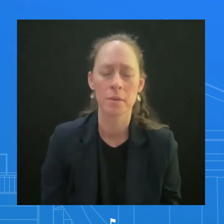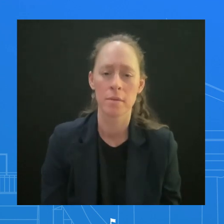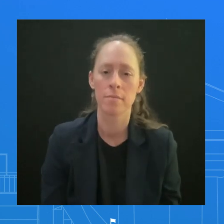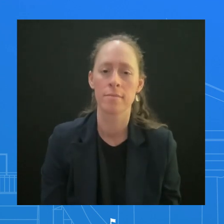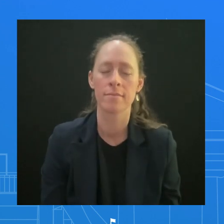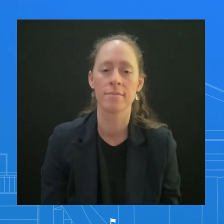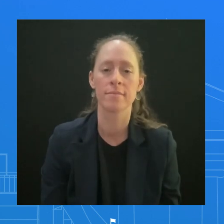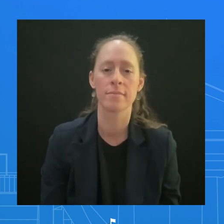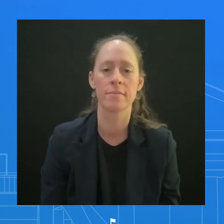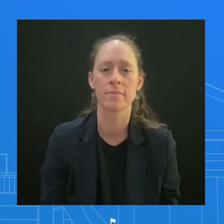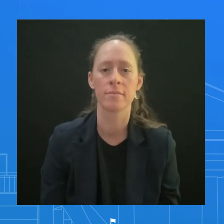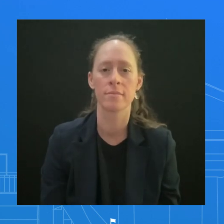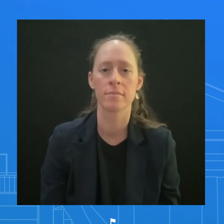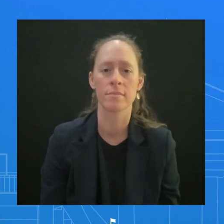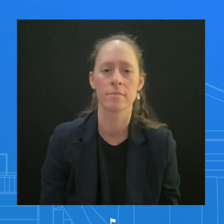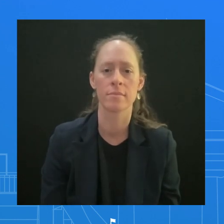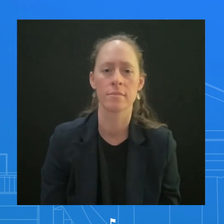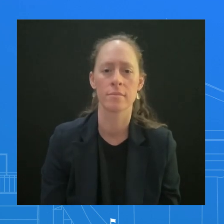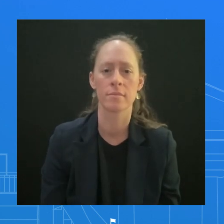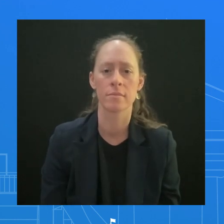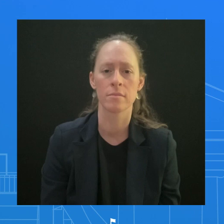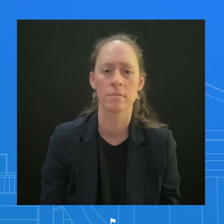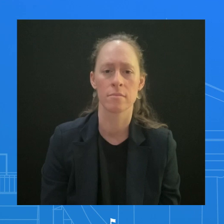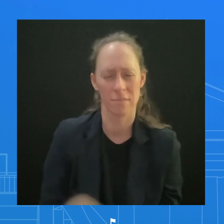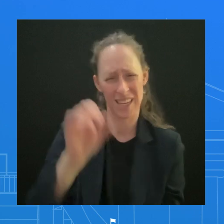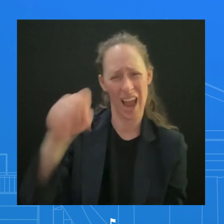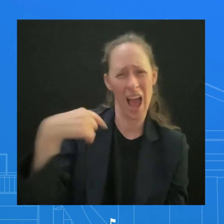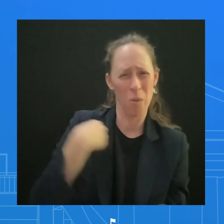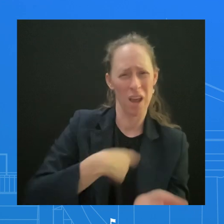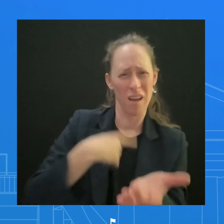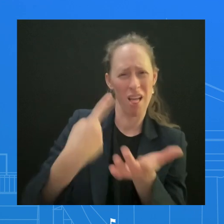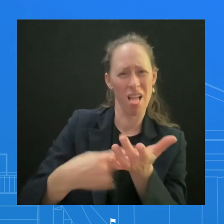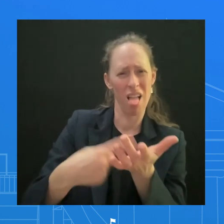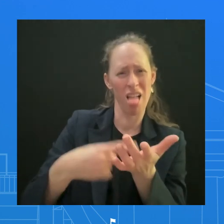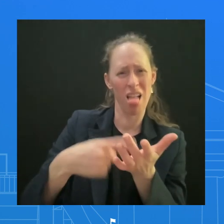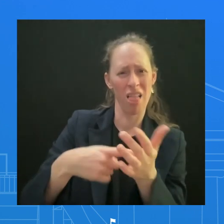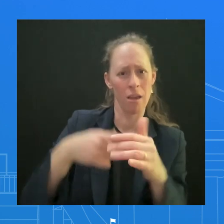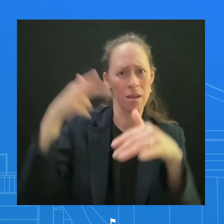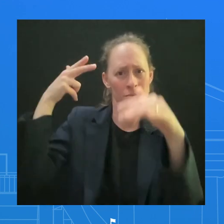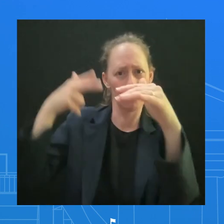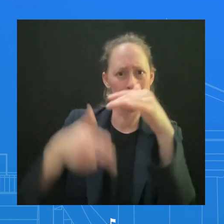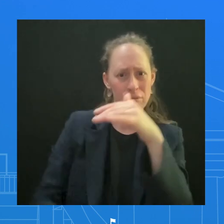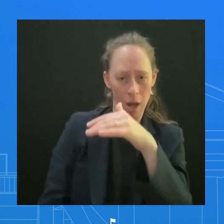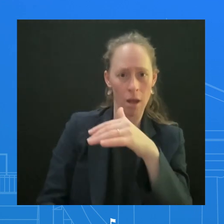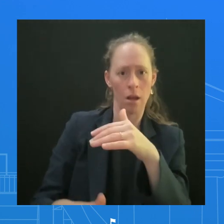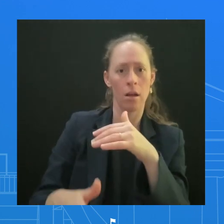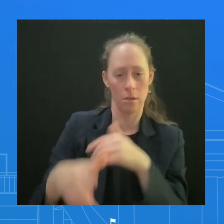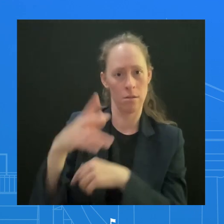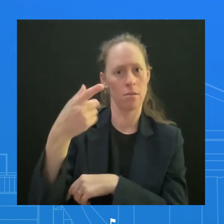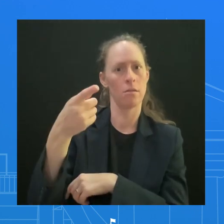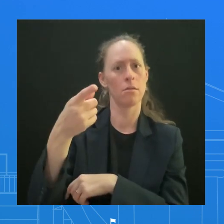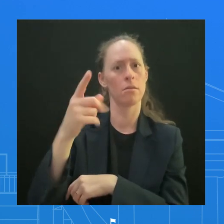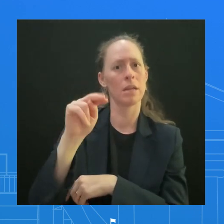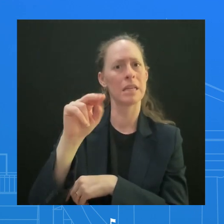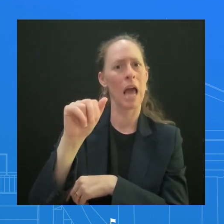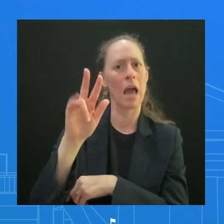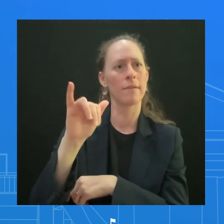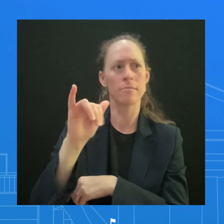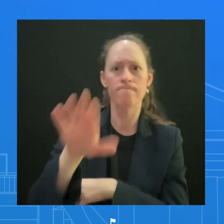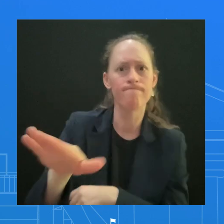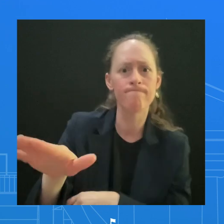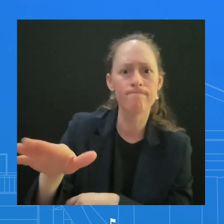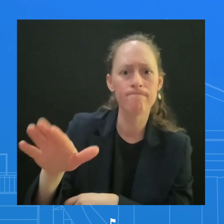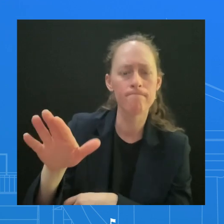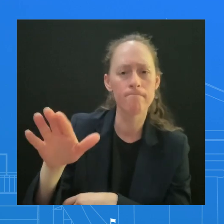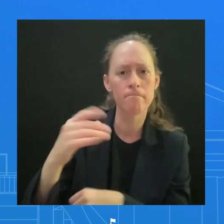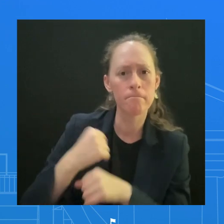audio suggesting that it had imploded, was that communicated with all the partners, that you had that